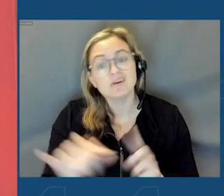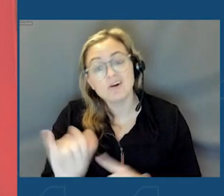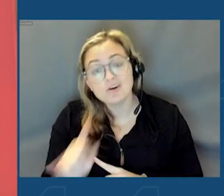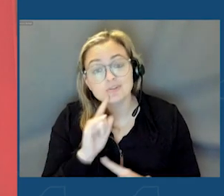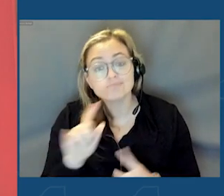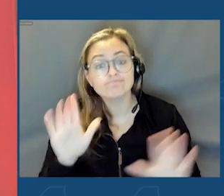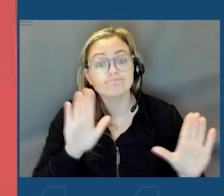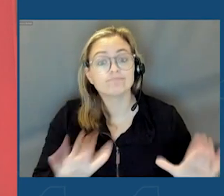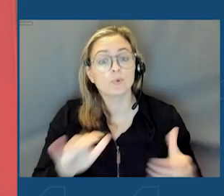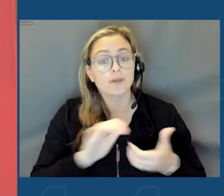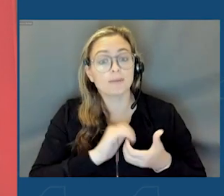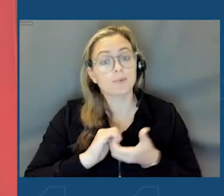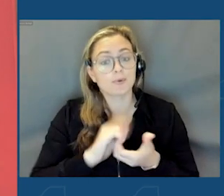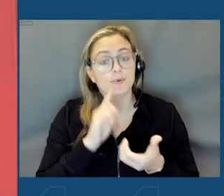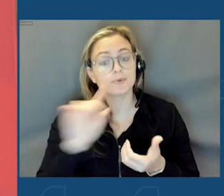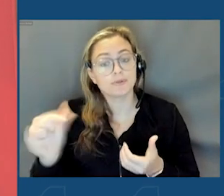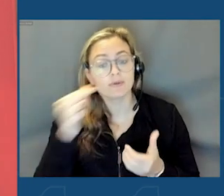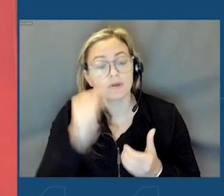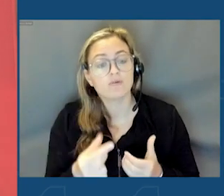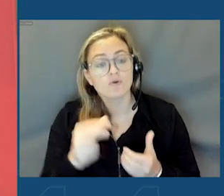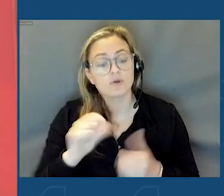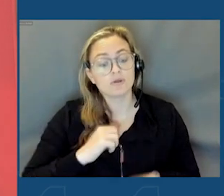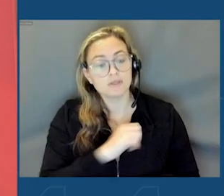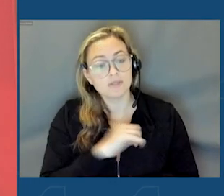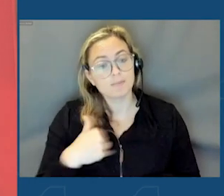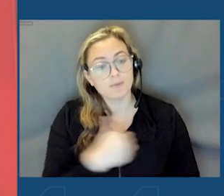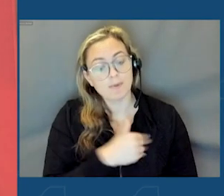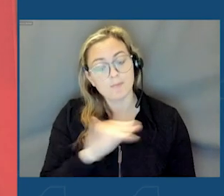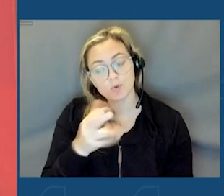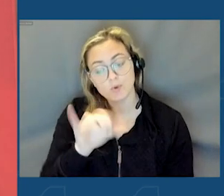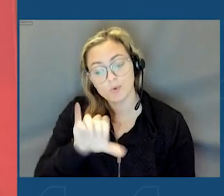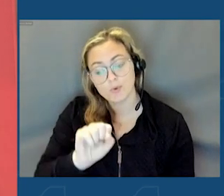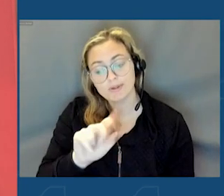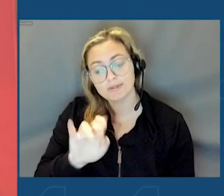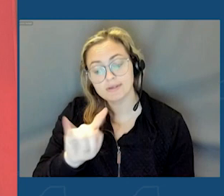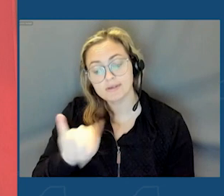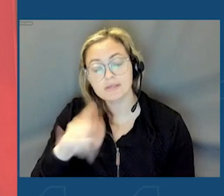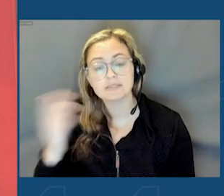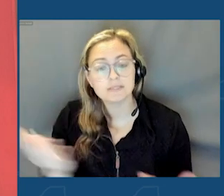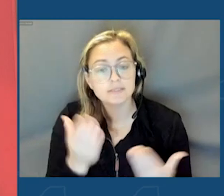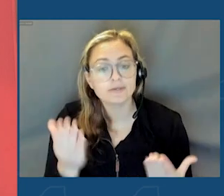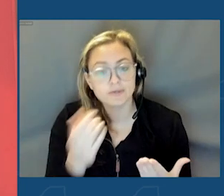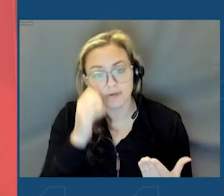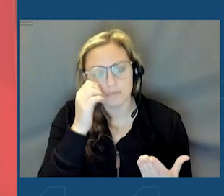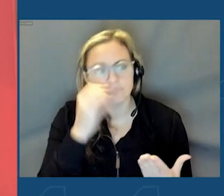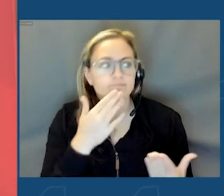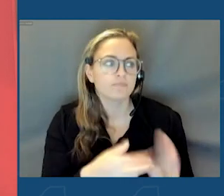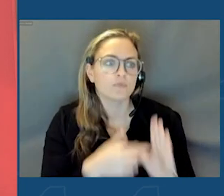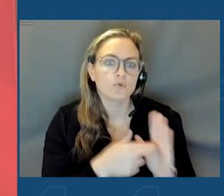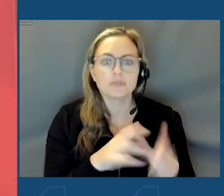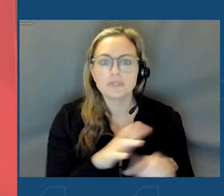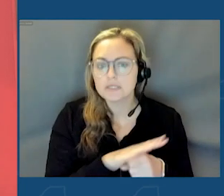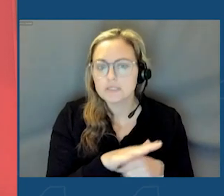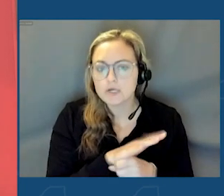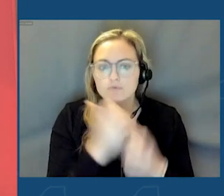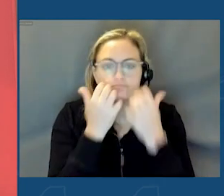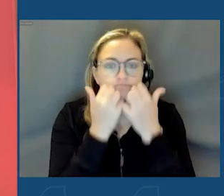in government. We have our Assembly Member Chris Ickes here. I want to thank him for what he does representing this area with such passion and heart.